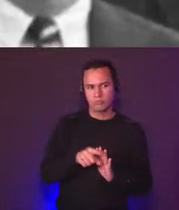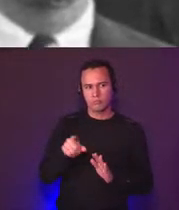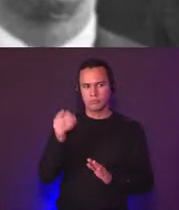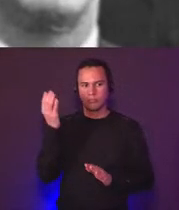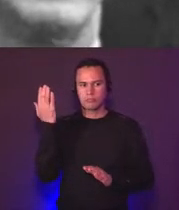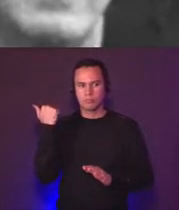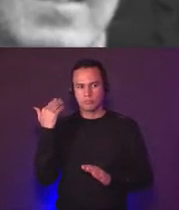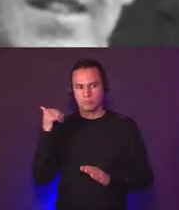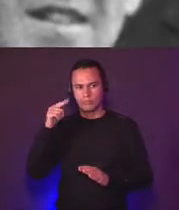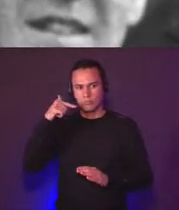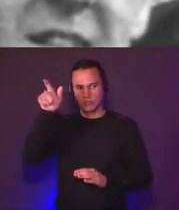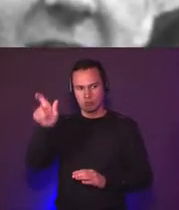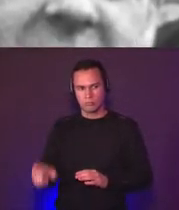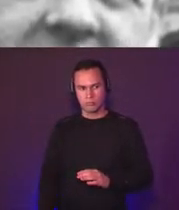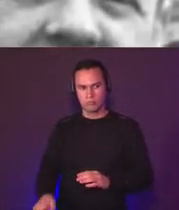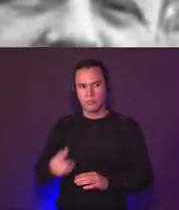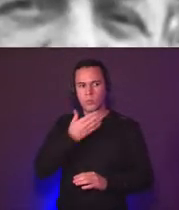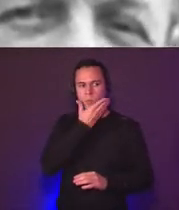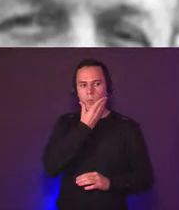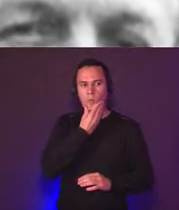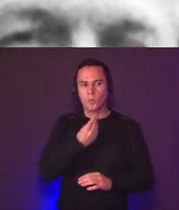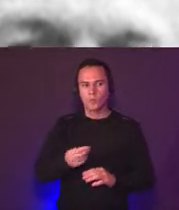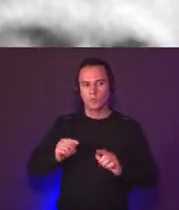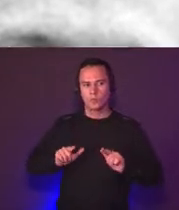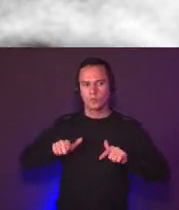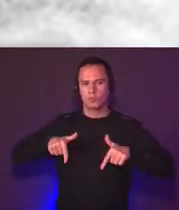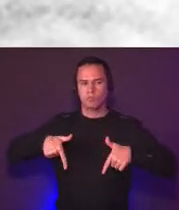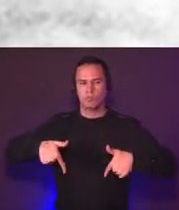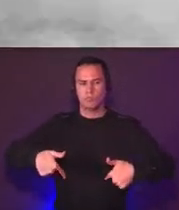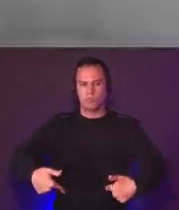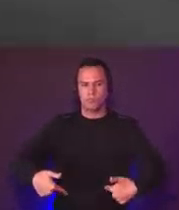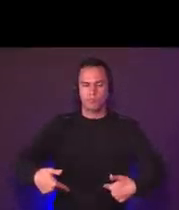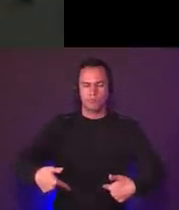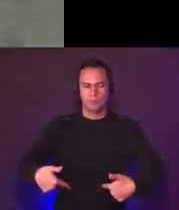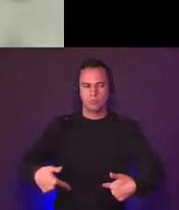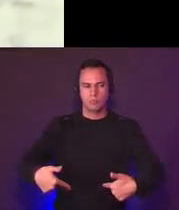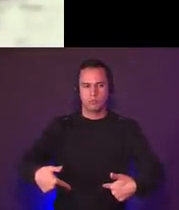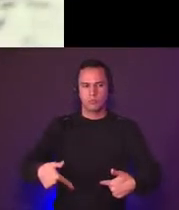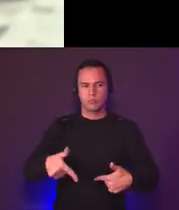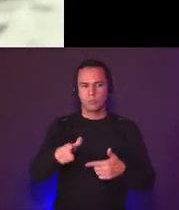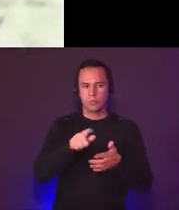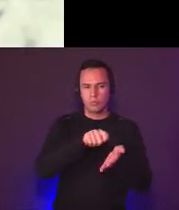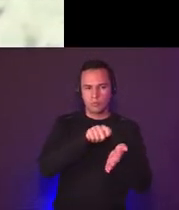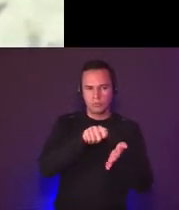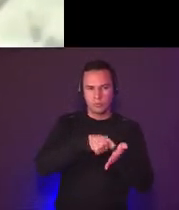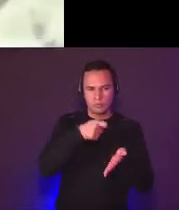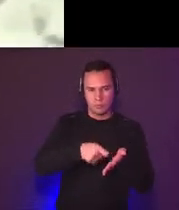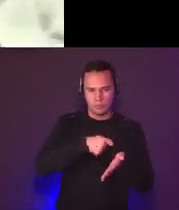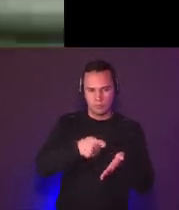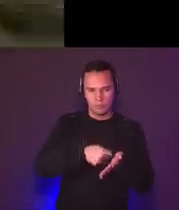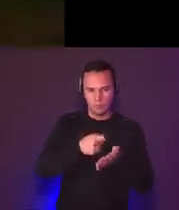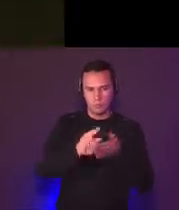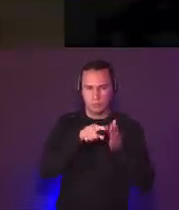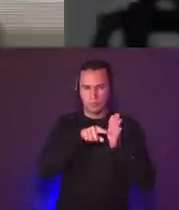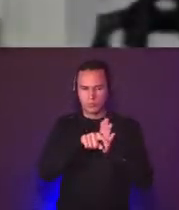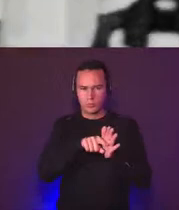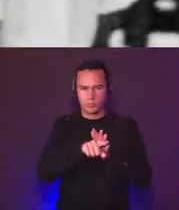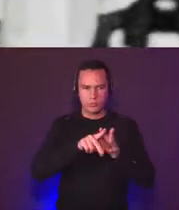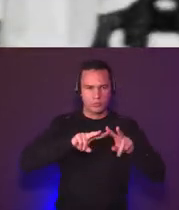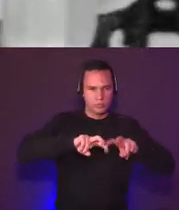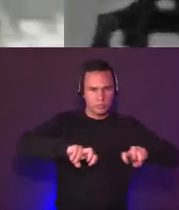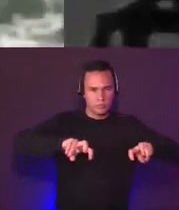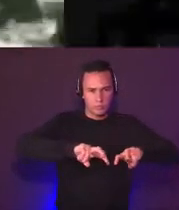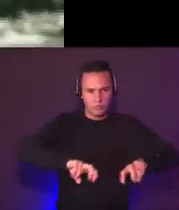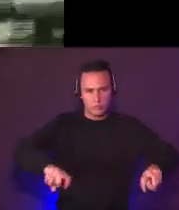truth, plenty of energy, and some talent for writing. You still need those things, but they are